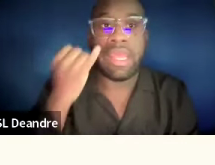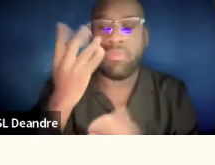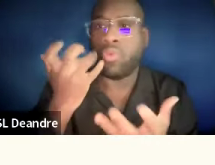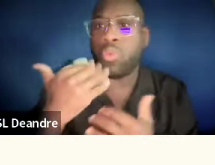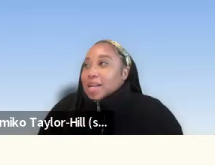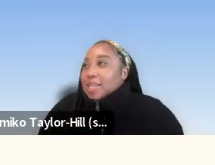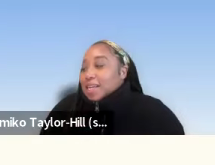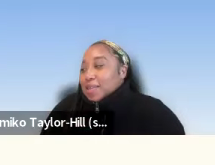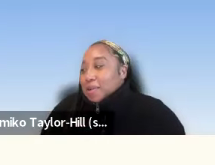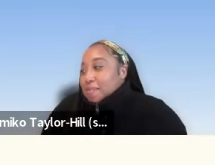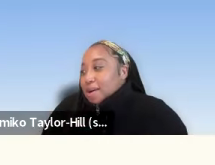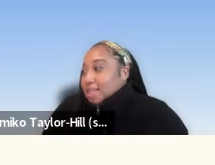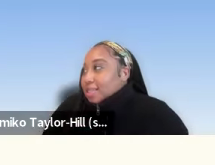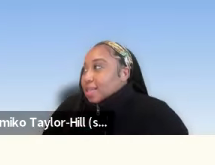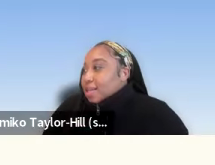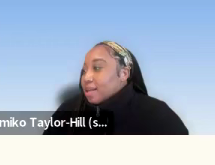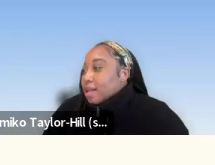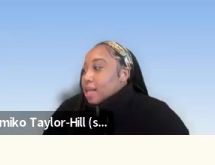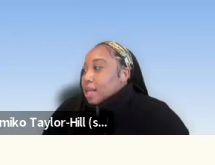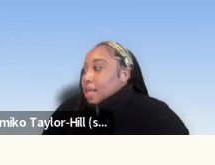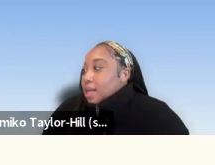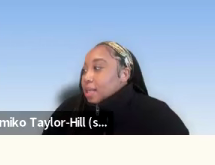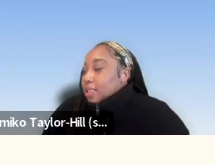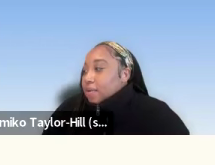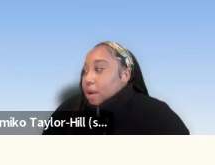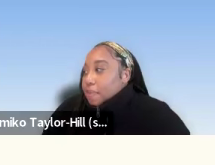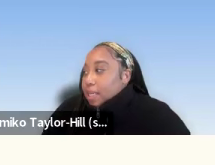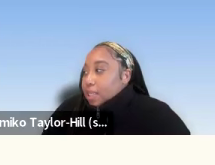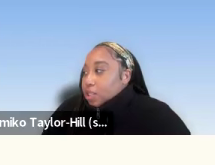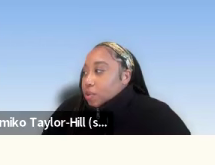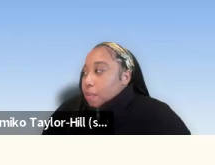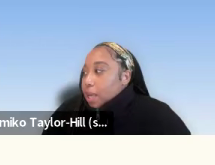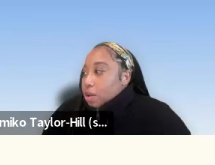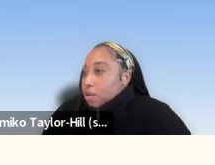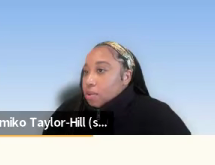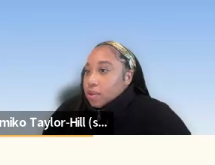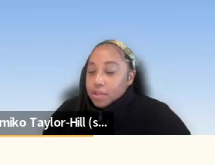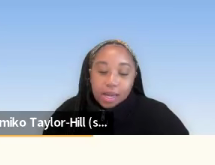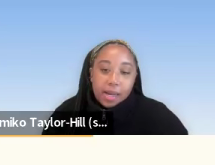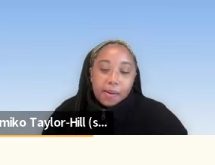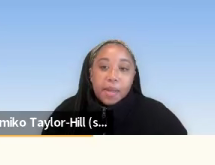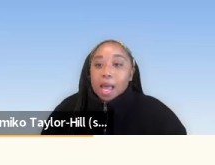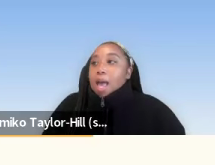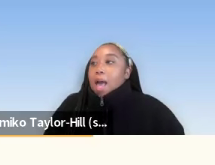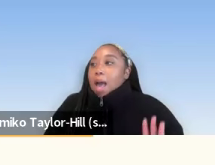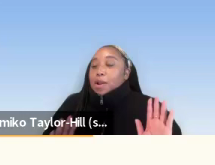been shared so far, please utilize that Q&A box. Let's dive right back into our panel. I